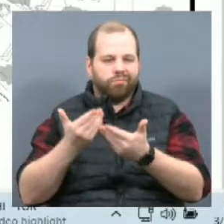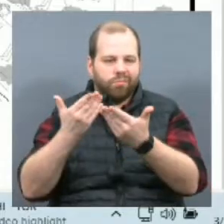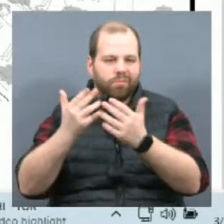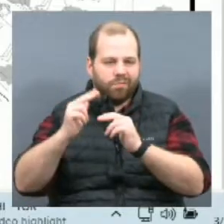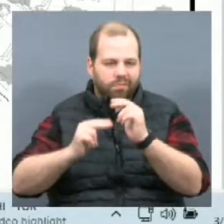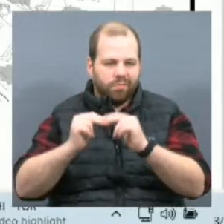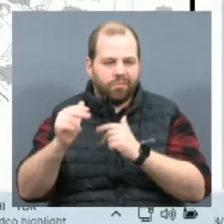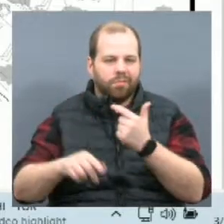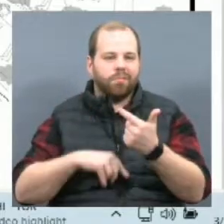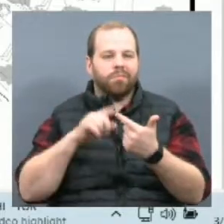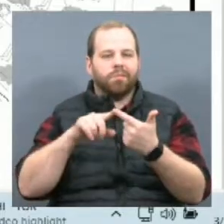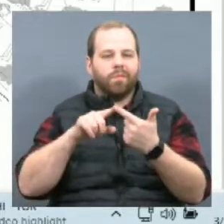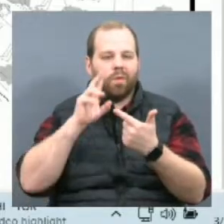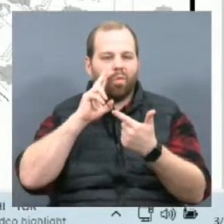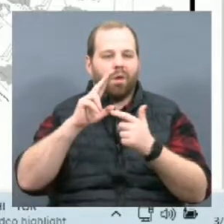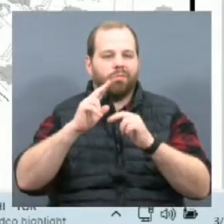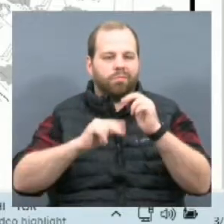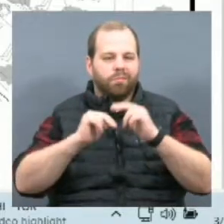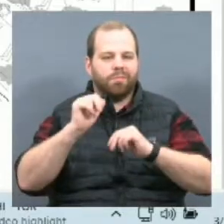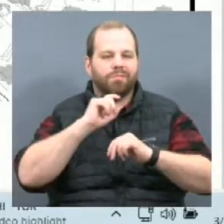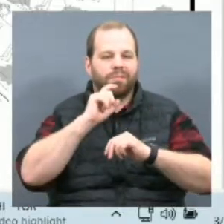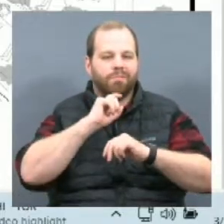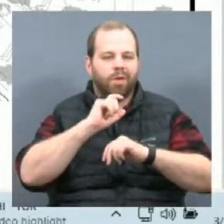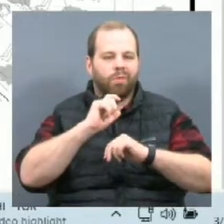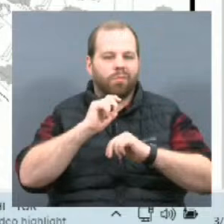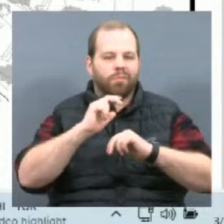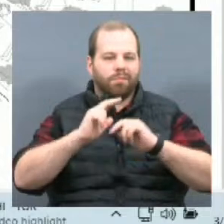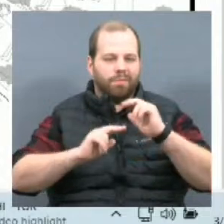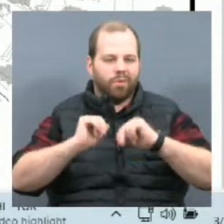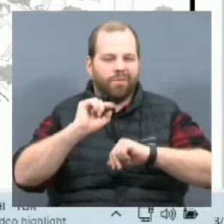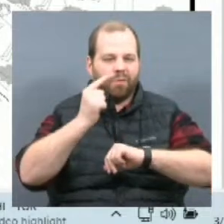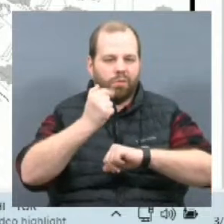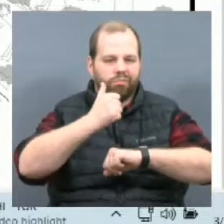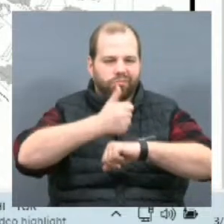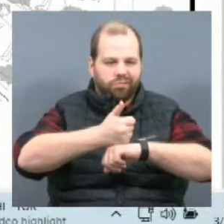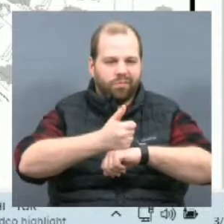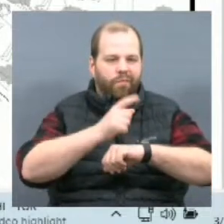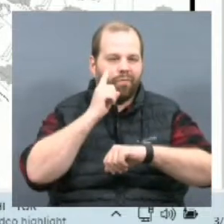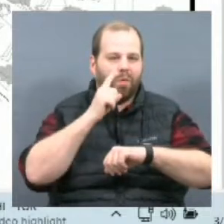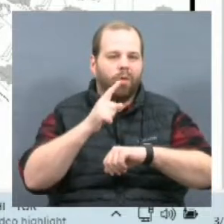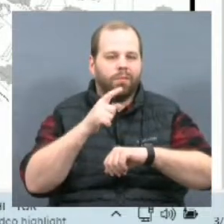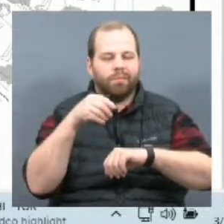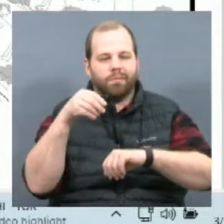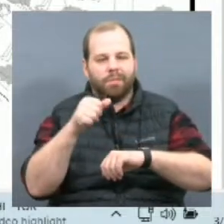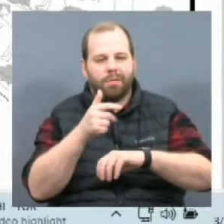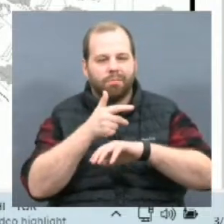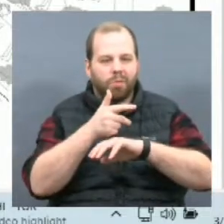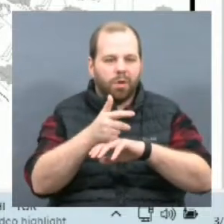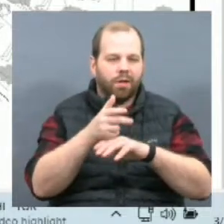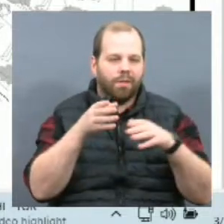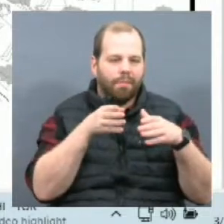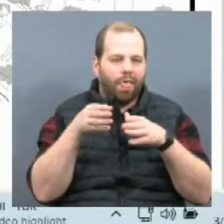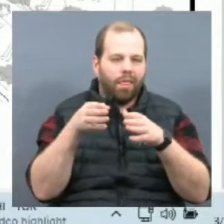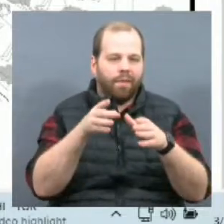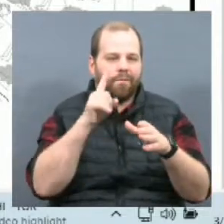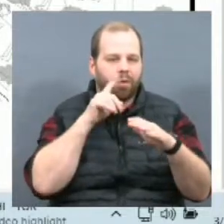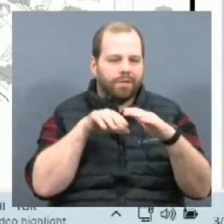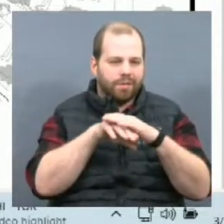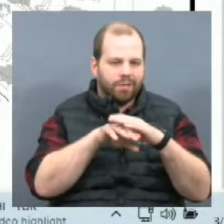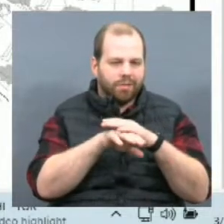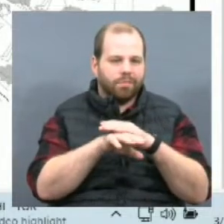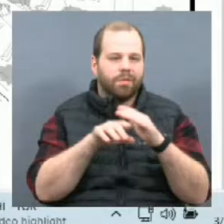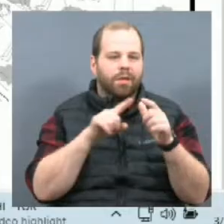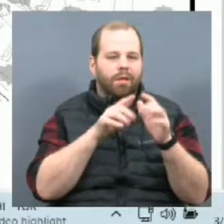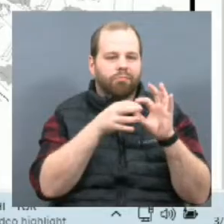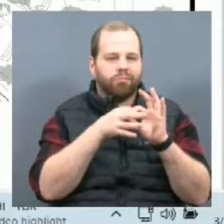would consist of constructing the first metal structure with its paved parking and pathways for accessibility and construction of a section of the road to